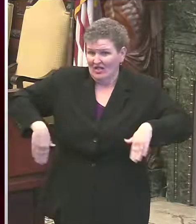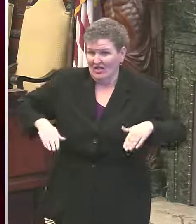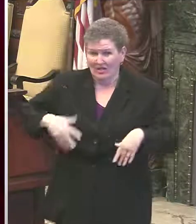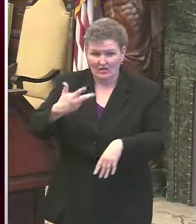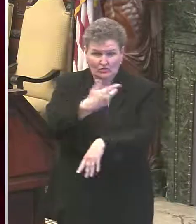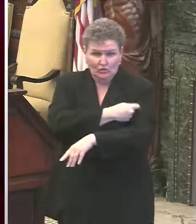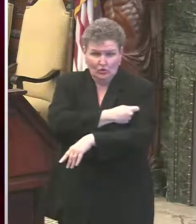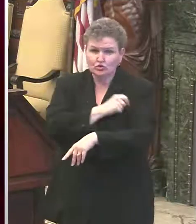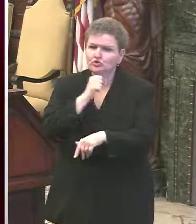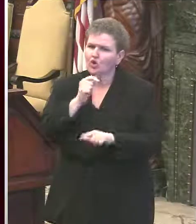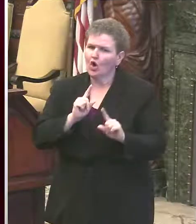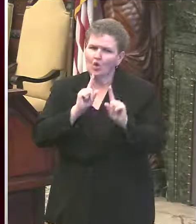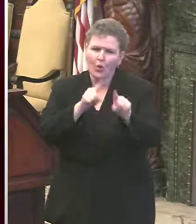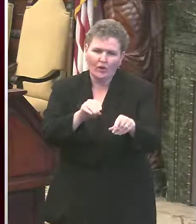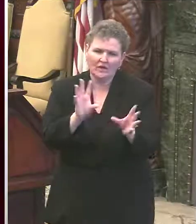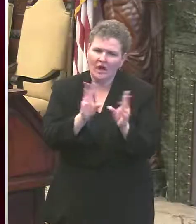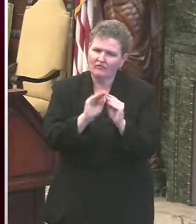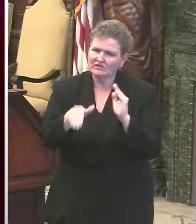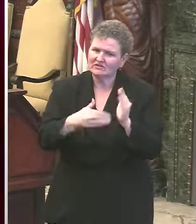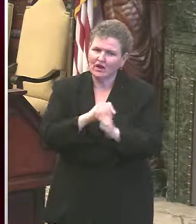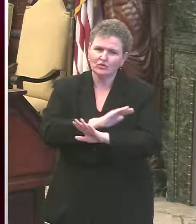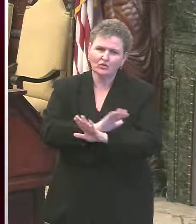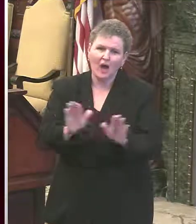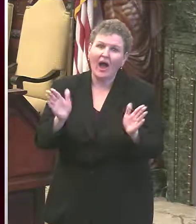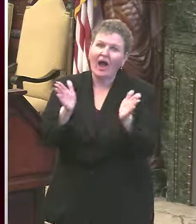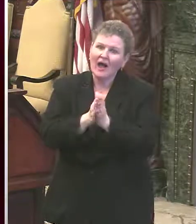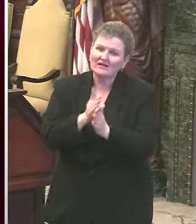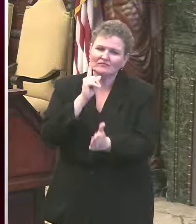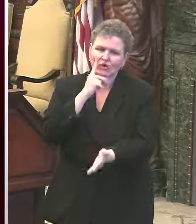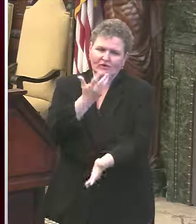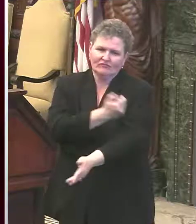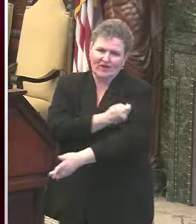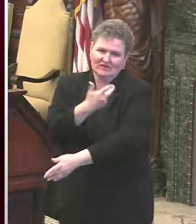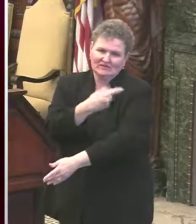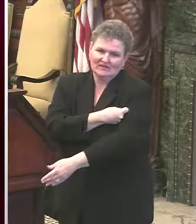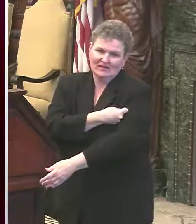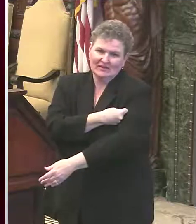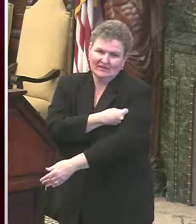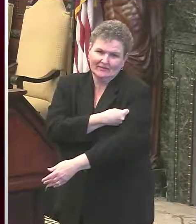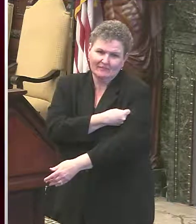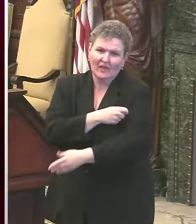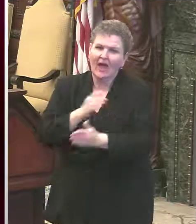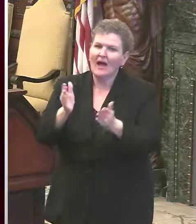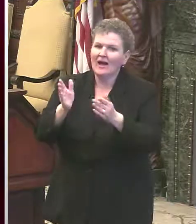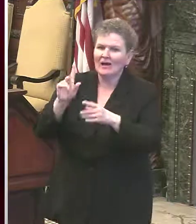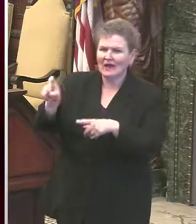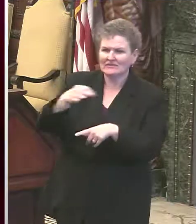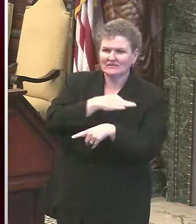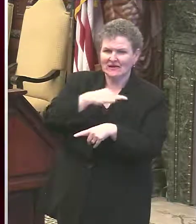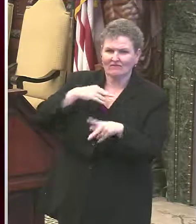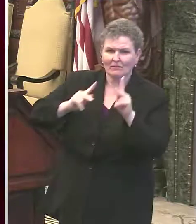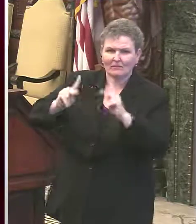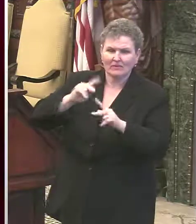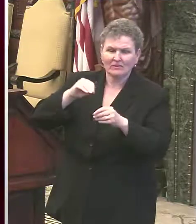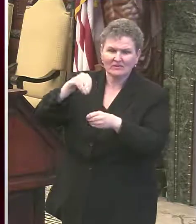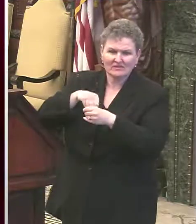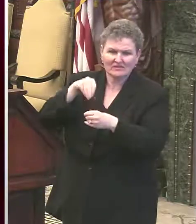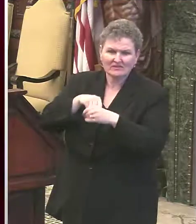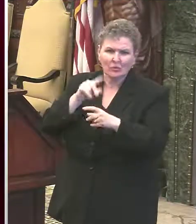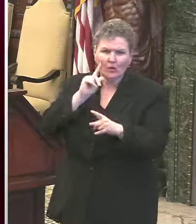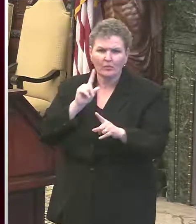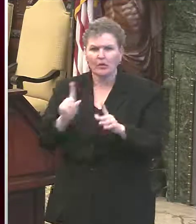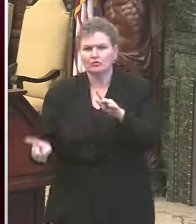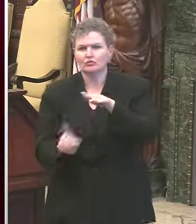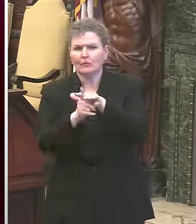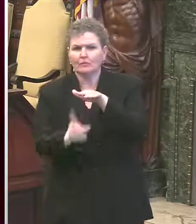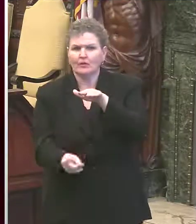Center now requesting vaccination. In addition to that, we will have staff on site. And so if there are people who do come who haven't